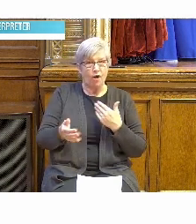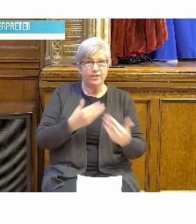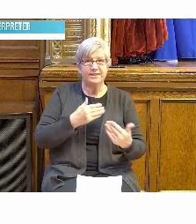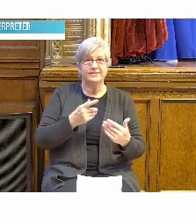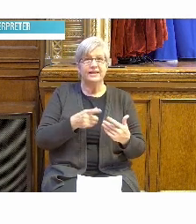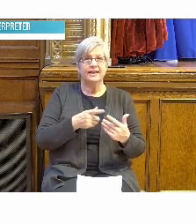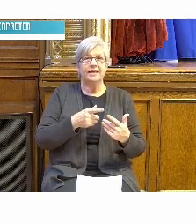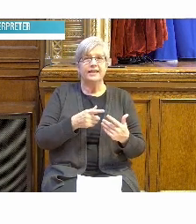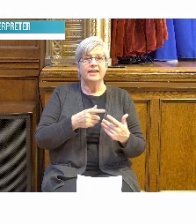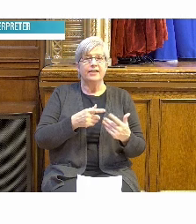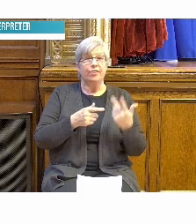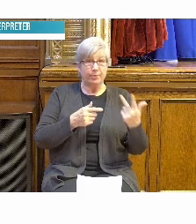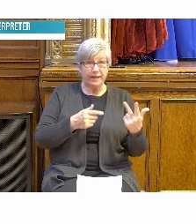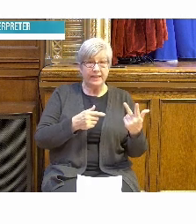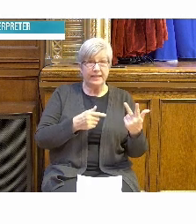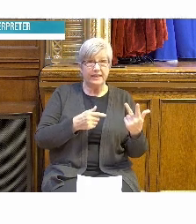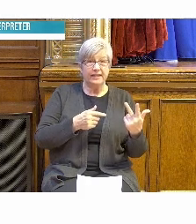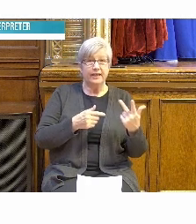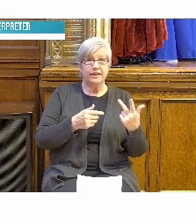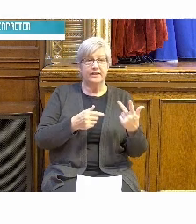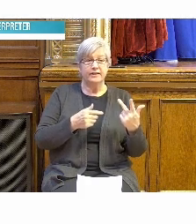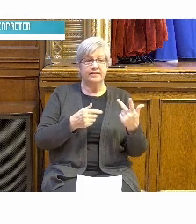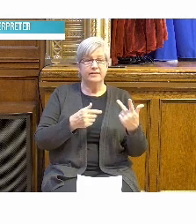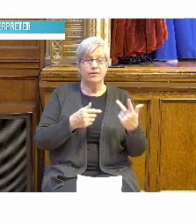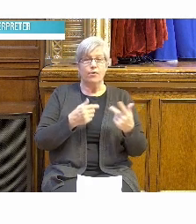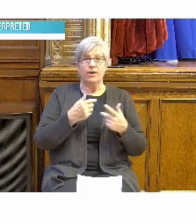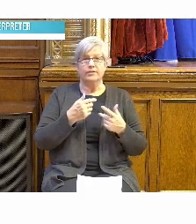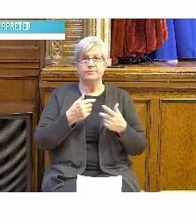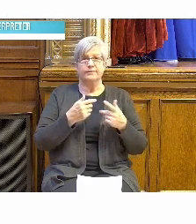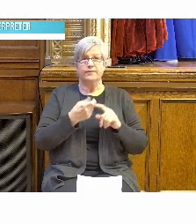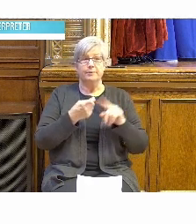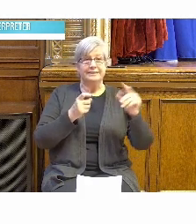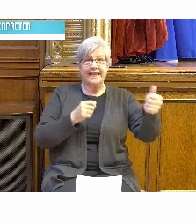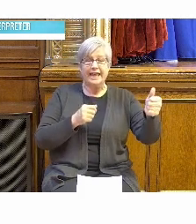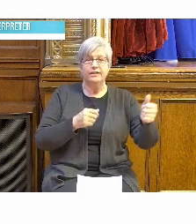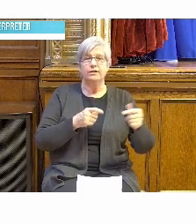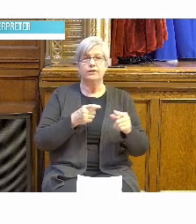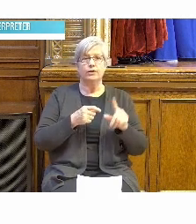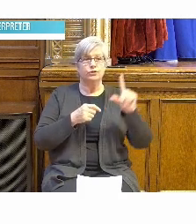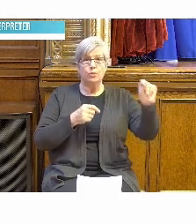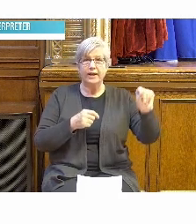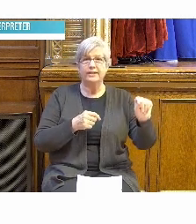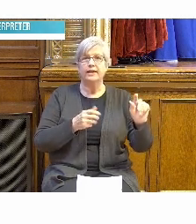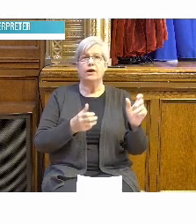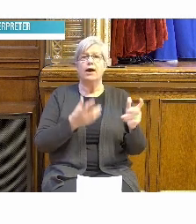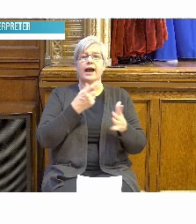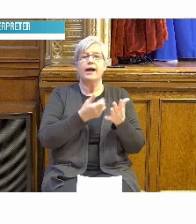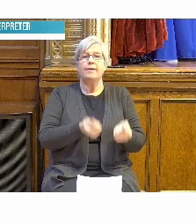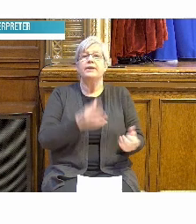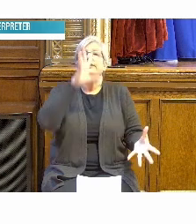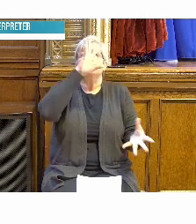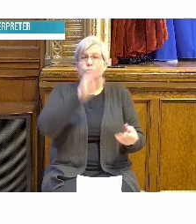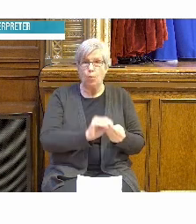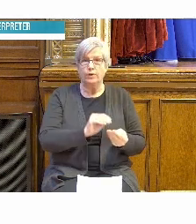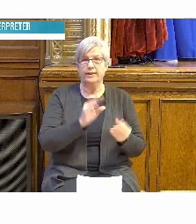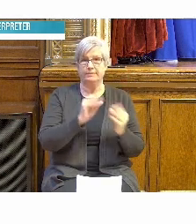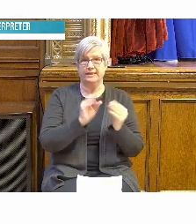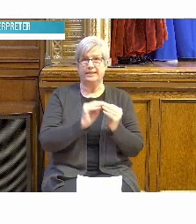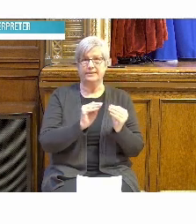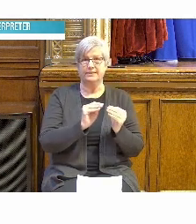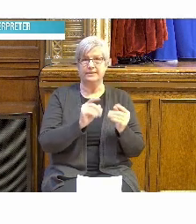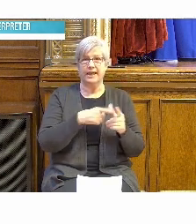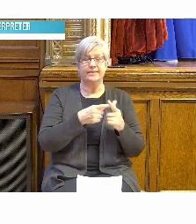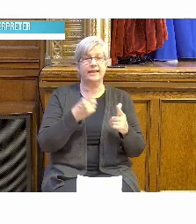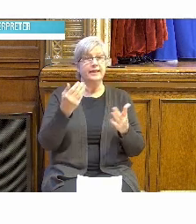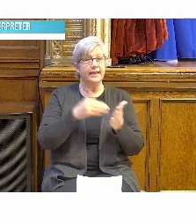3 meetings out of 10? Is it 3 meetings out of 20? You know, and is it, again, is it a